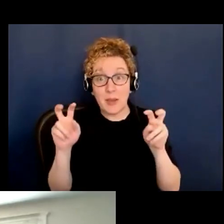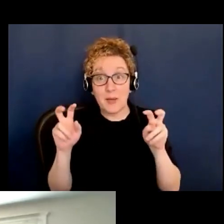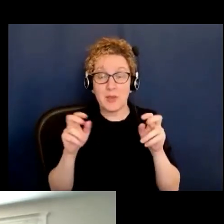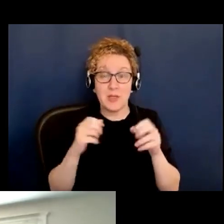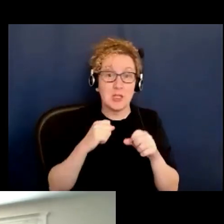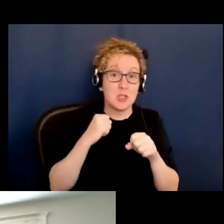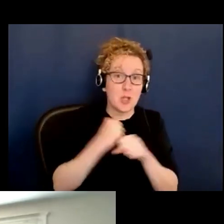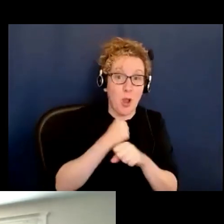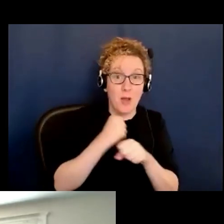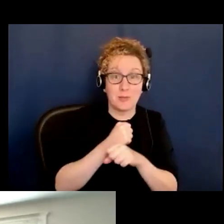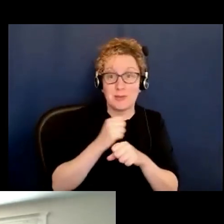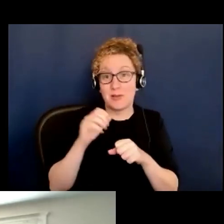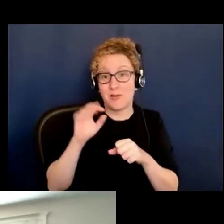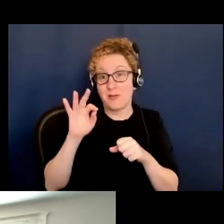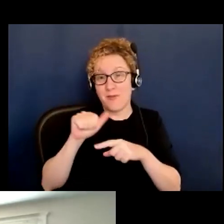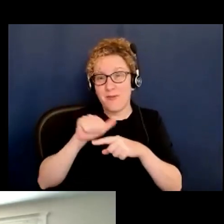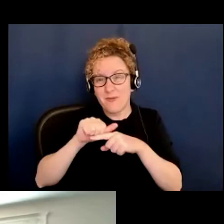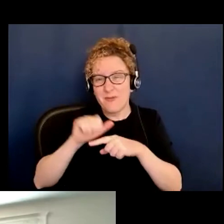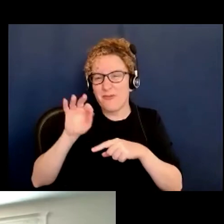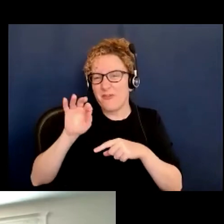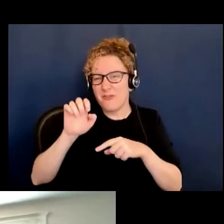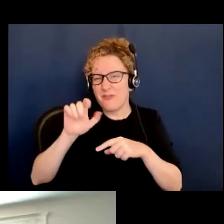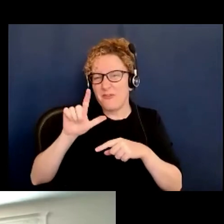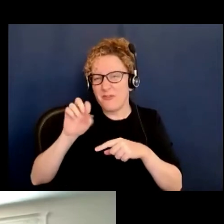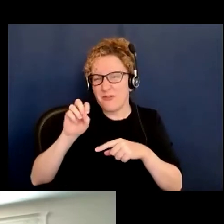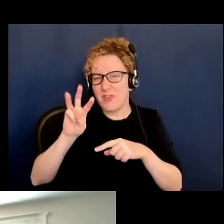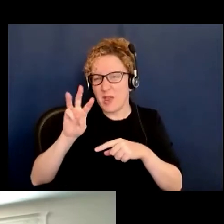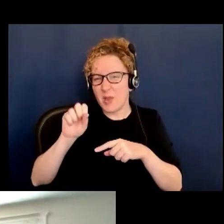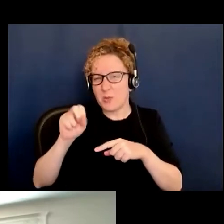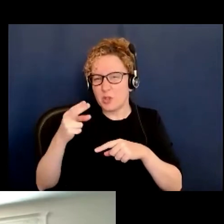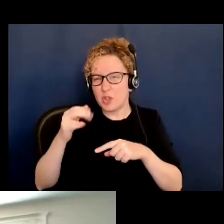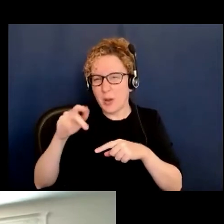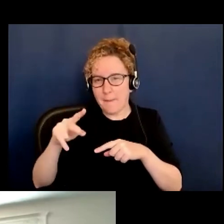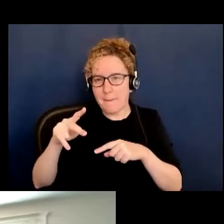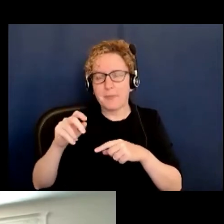and other opportunities that will lead you into